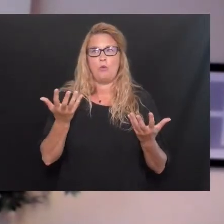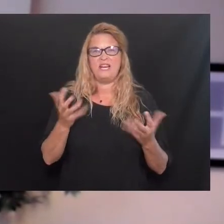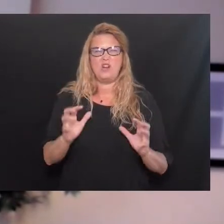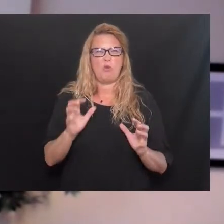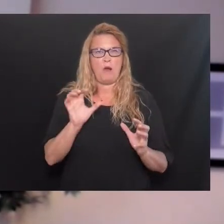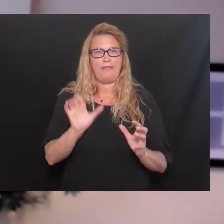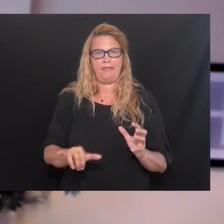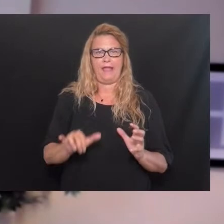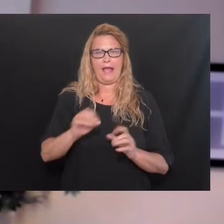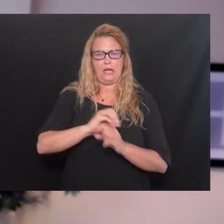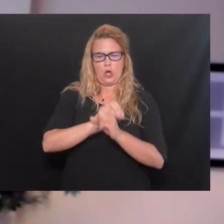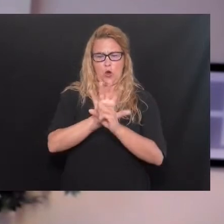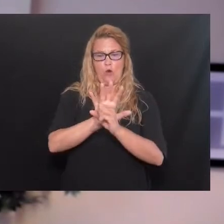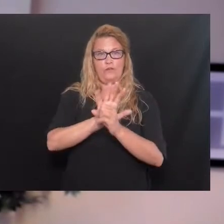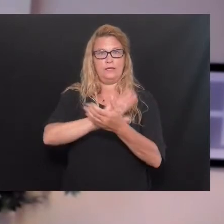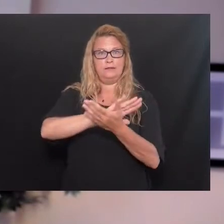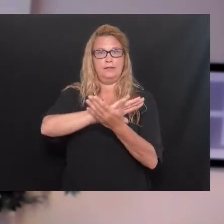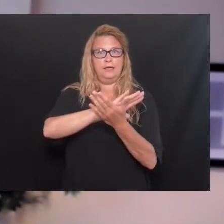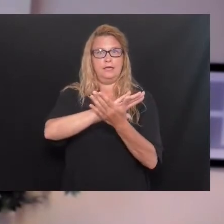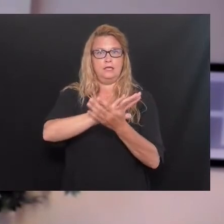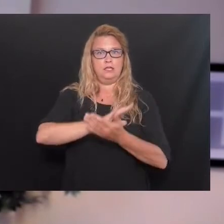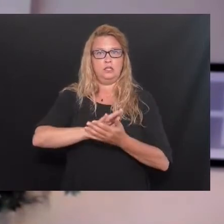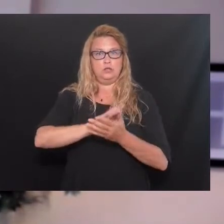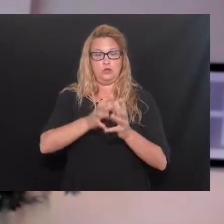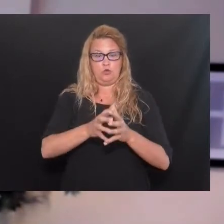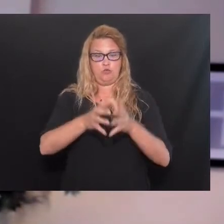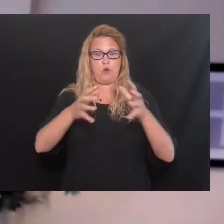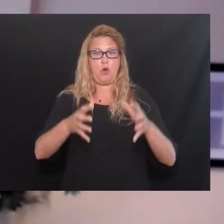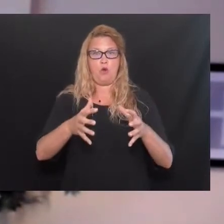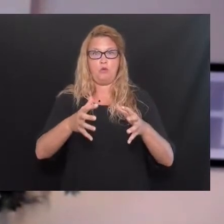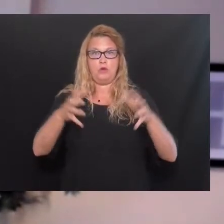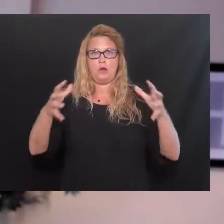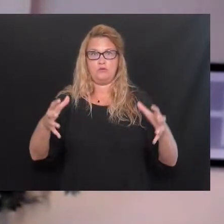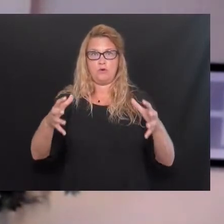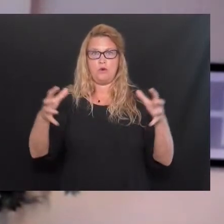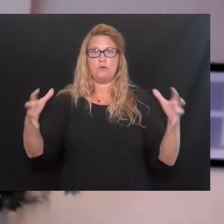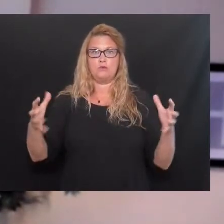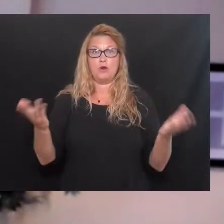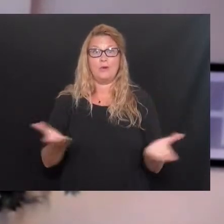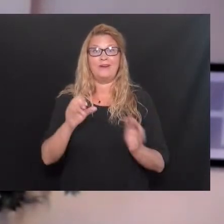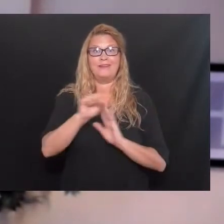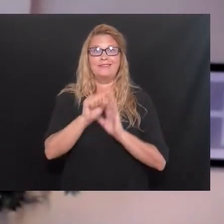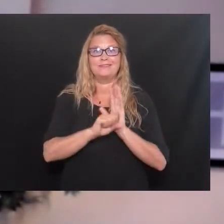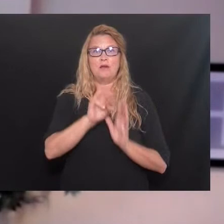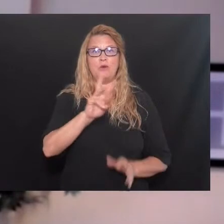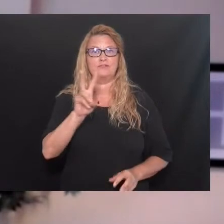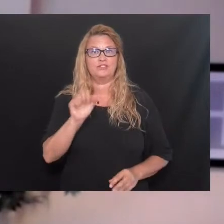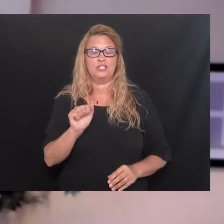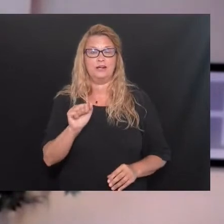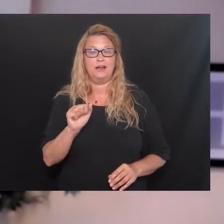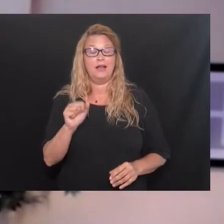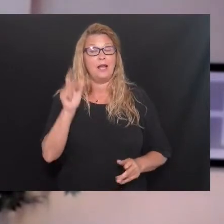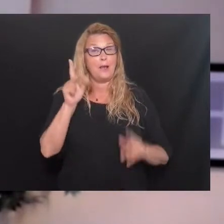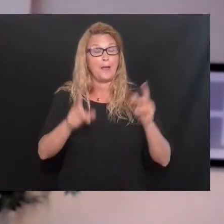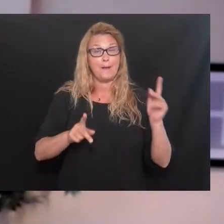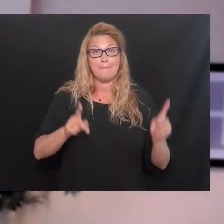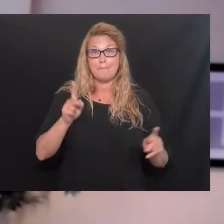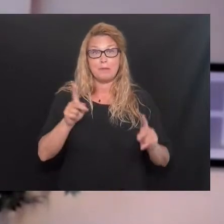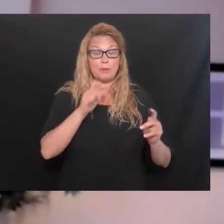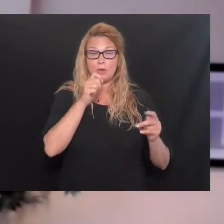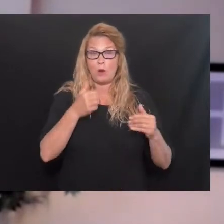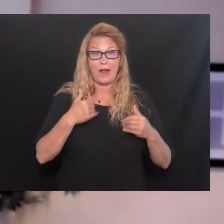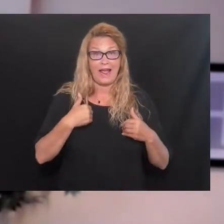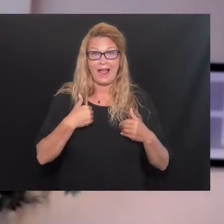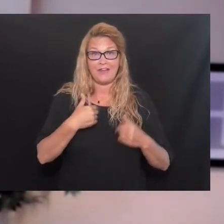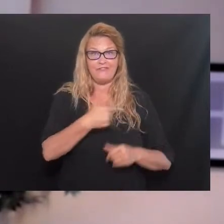to mutate in the state of West Virginia, because we know that as people are not vaccinated, they're at risk for